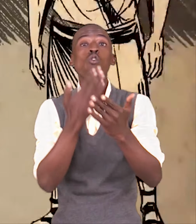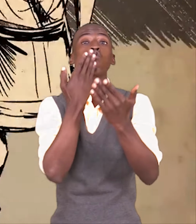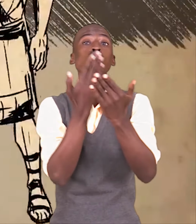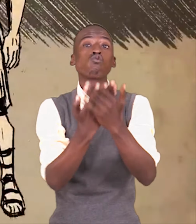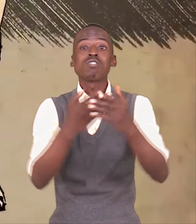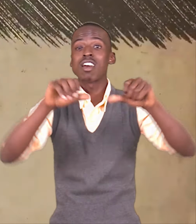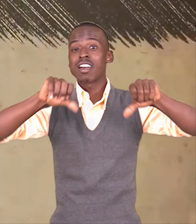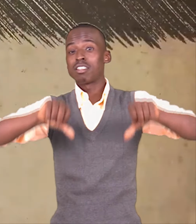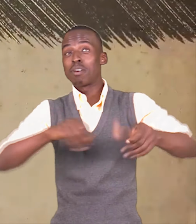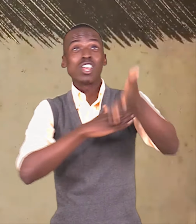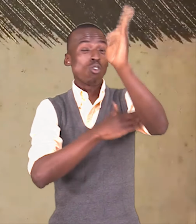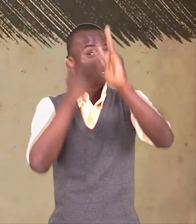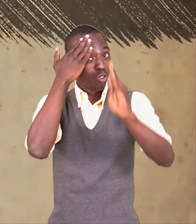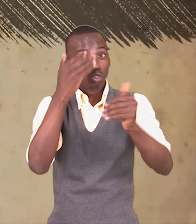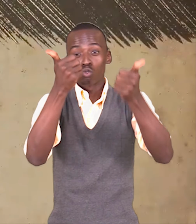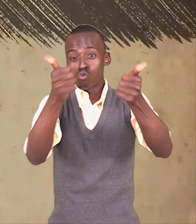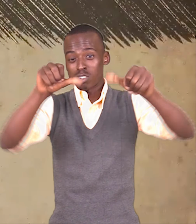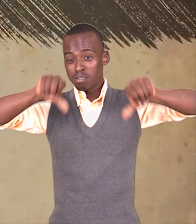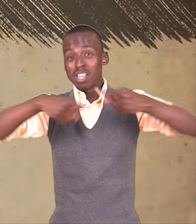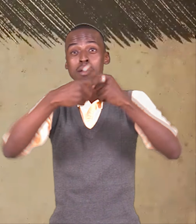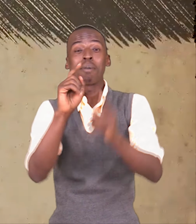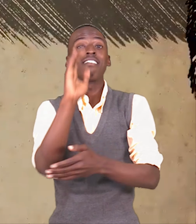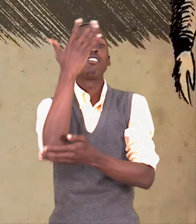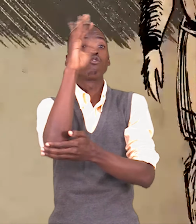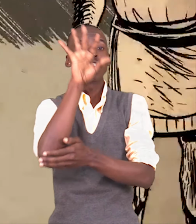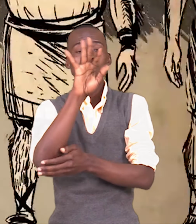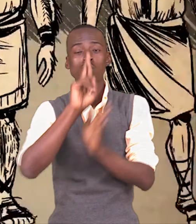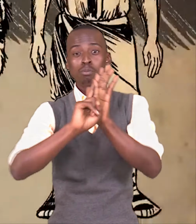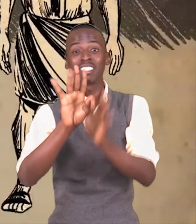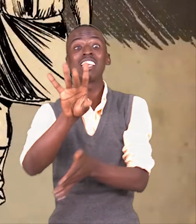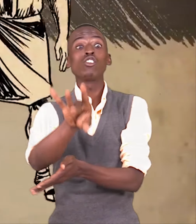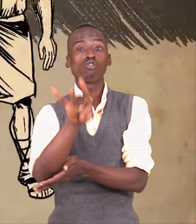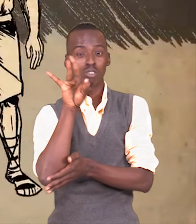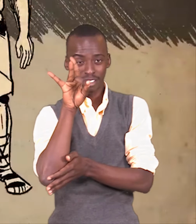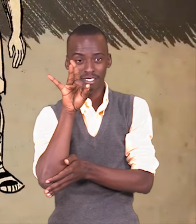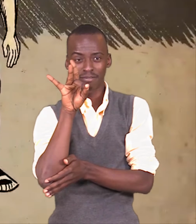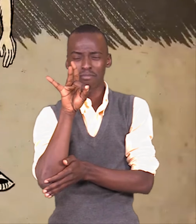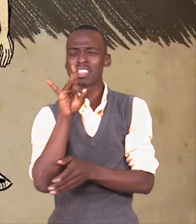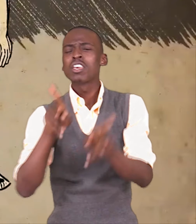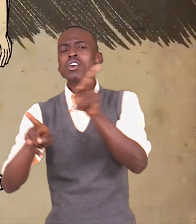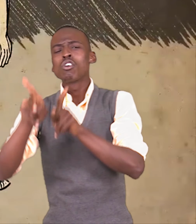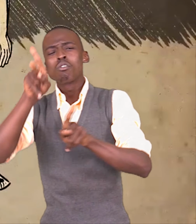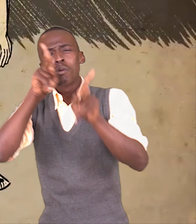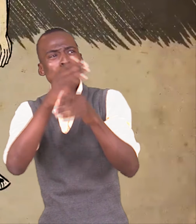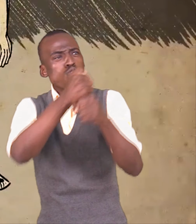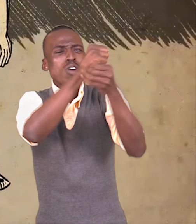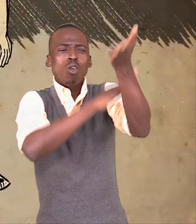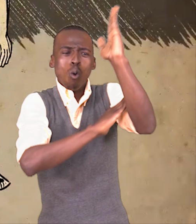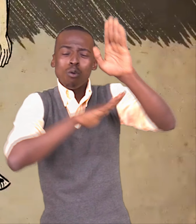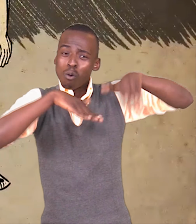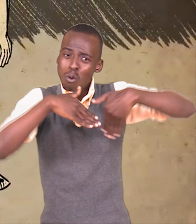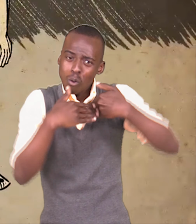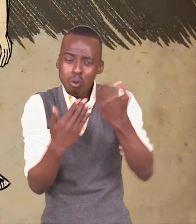then, miraculously, they do. It's Isaac. And Isaac, he has two sons, Esau and Jacob, and it seems like things are